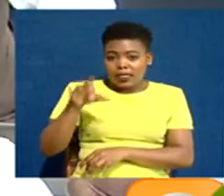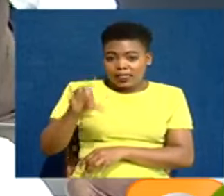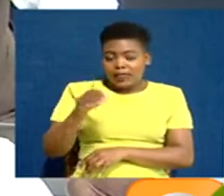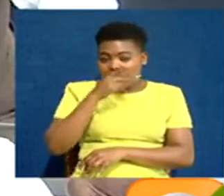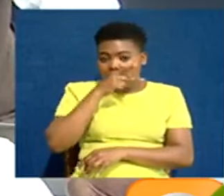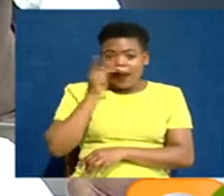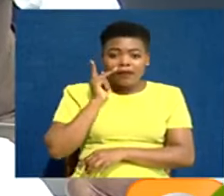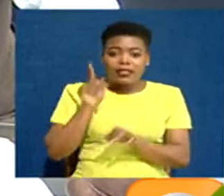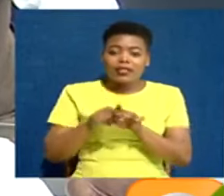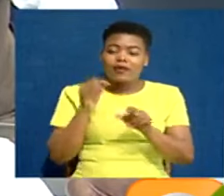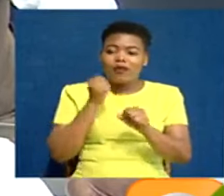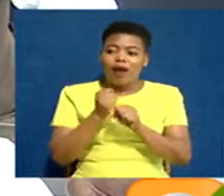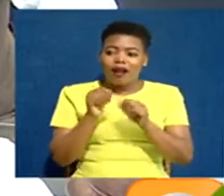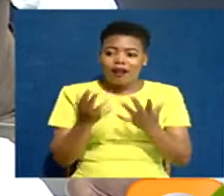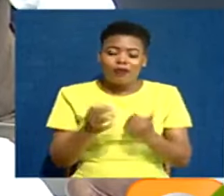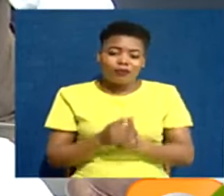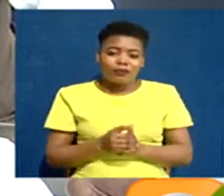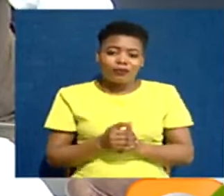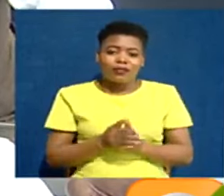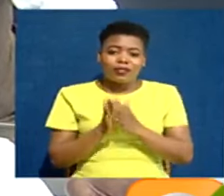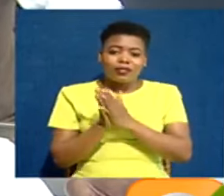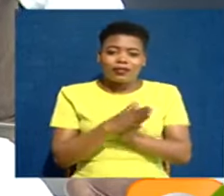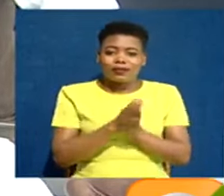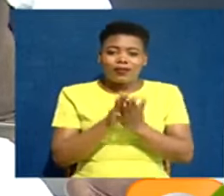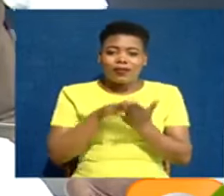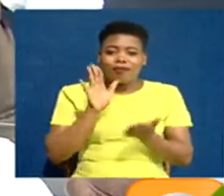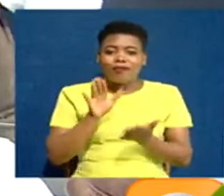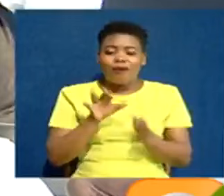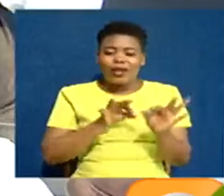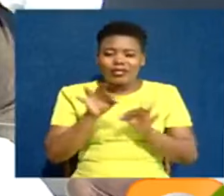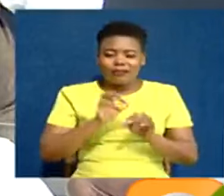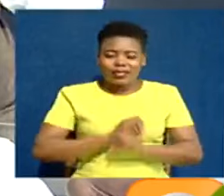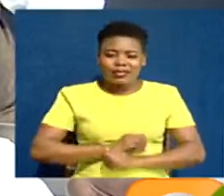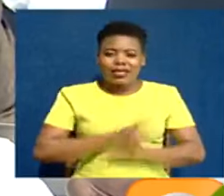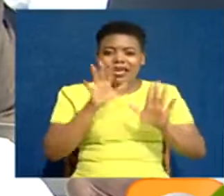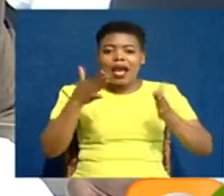Muturi. As our political affairs correspondent Emmanuel Too interrogates the